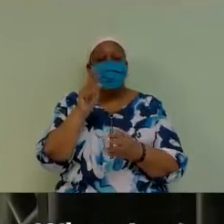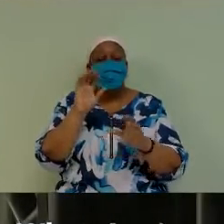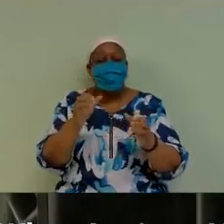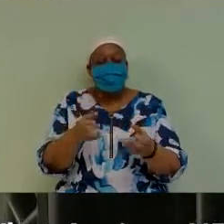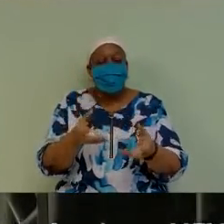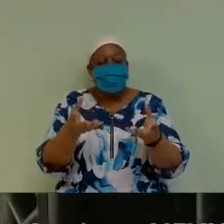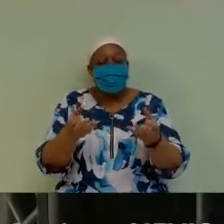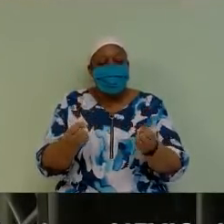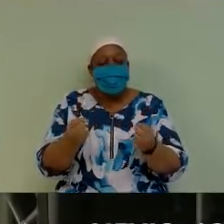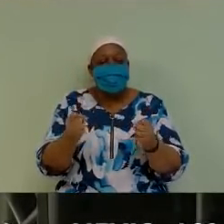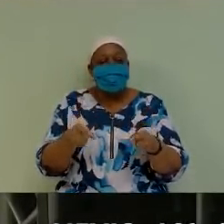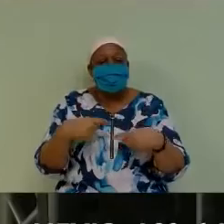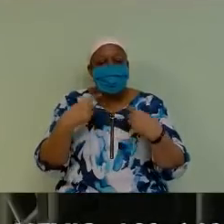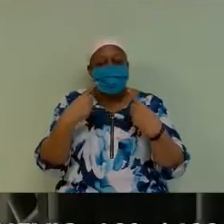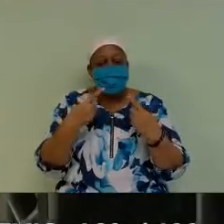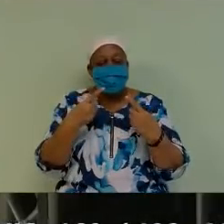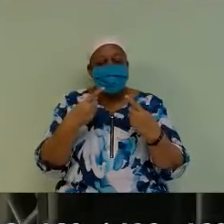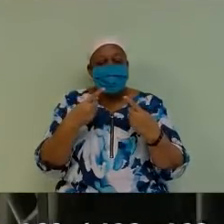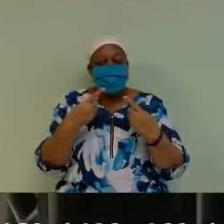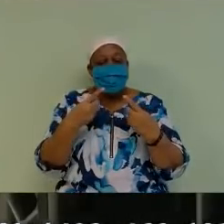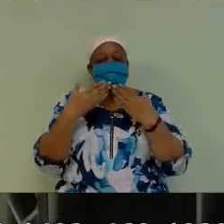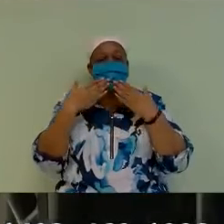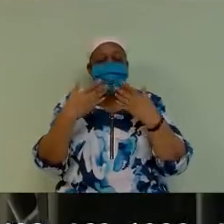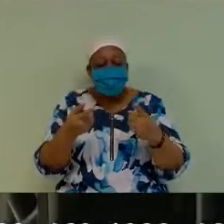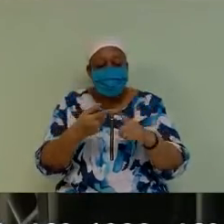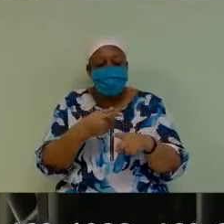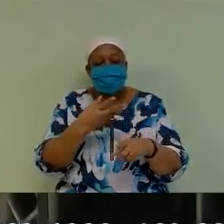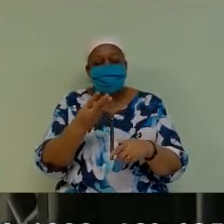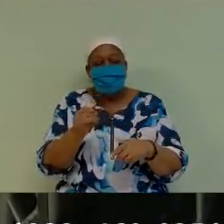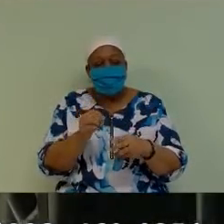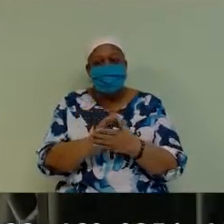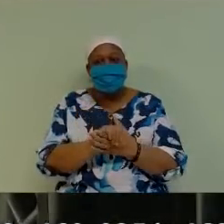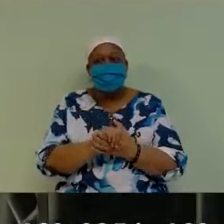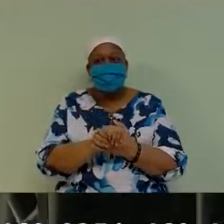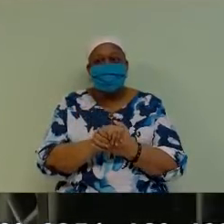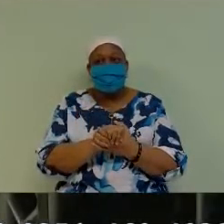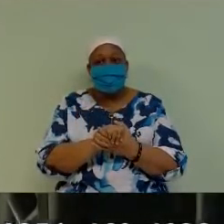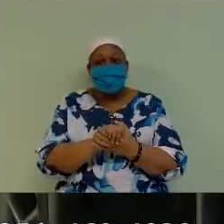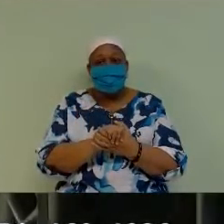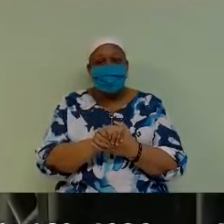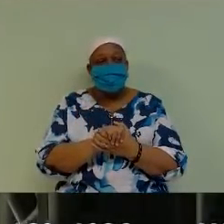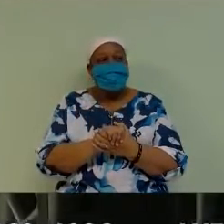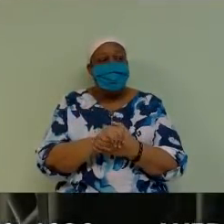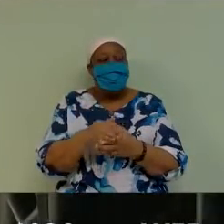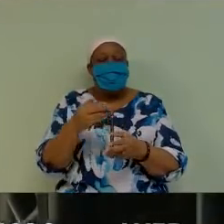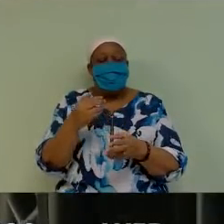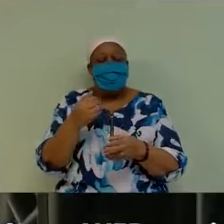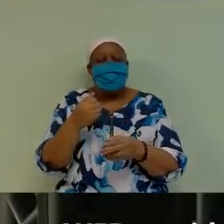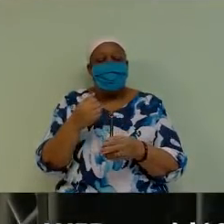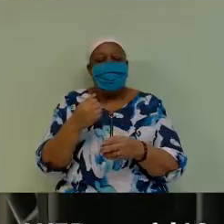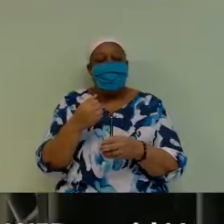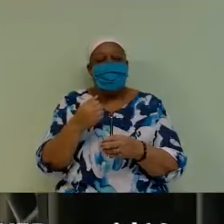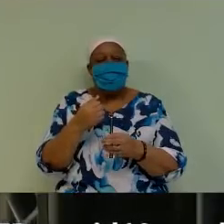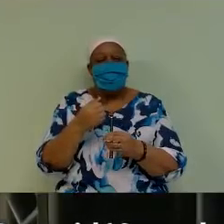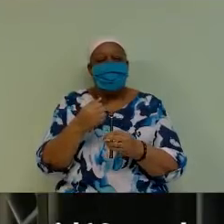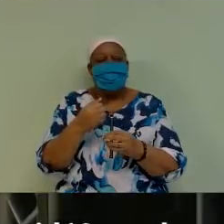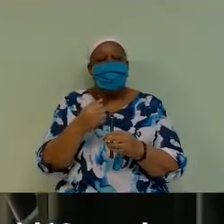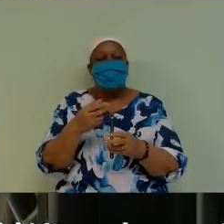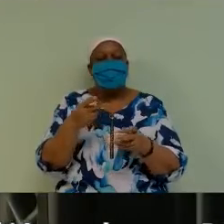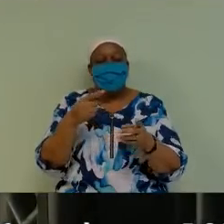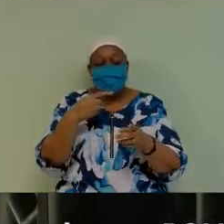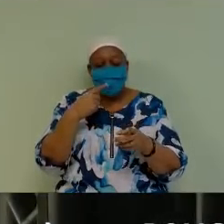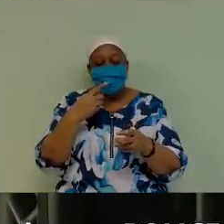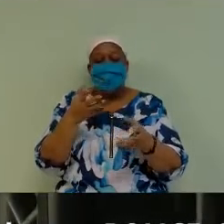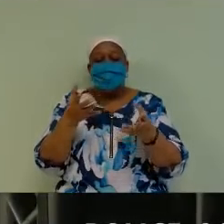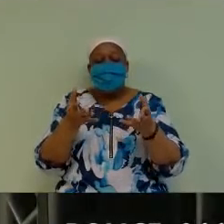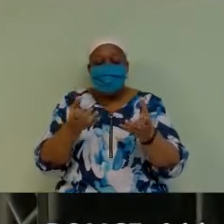are not referred to as baggers, but I learned that they are referred to as courtesy clerks. And so in order to show my appreciation